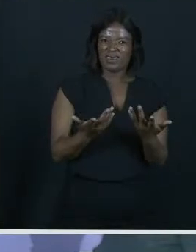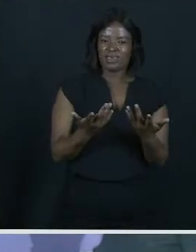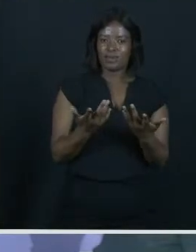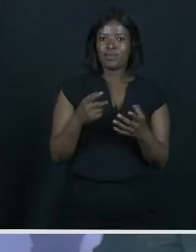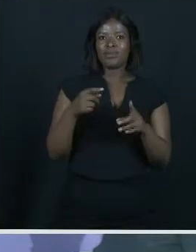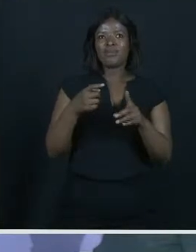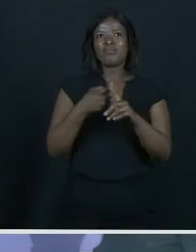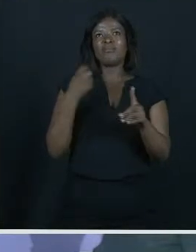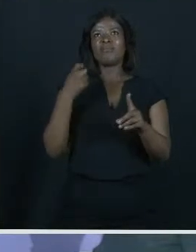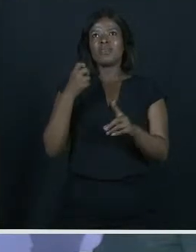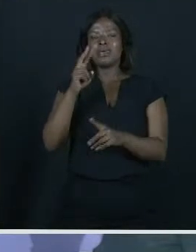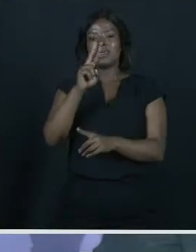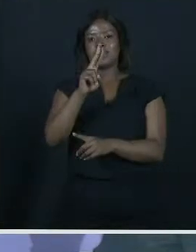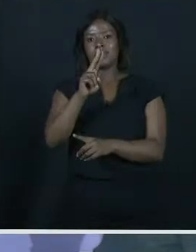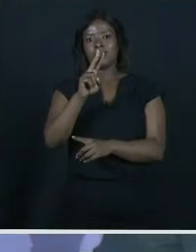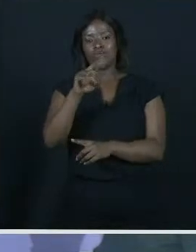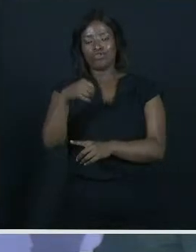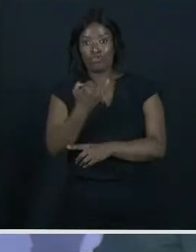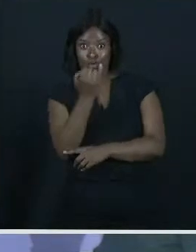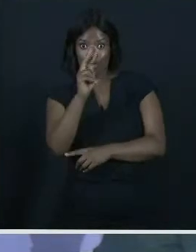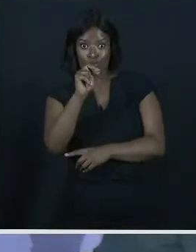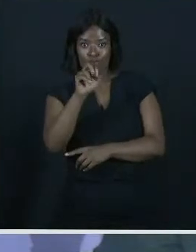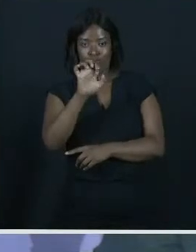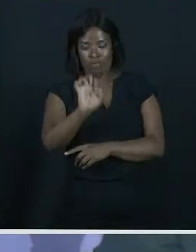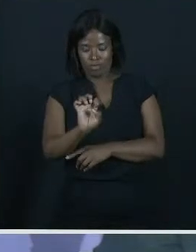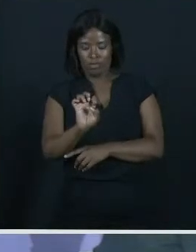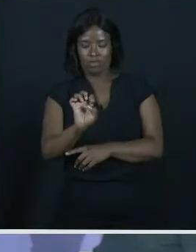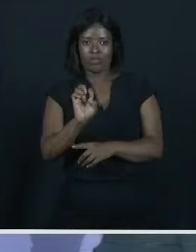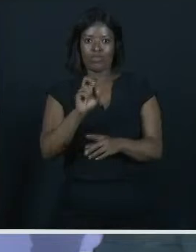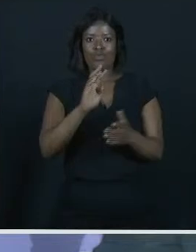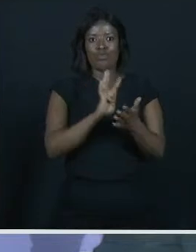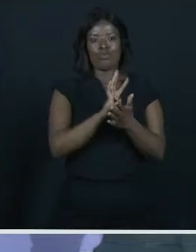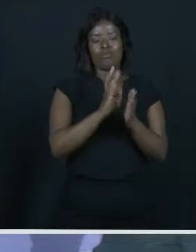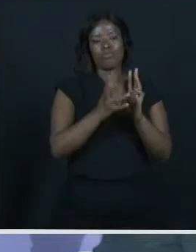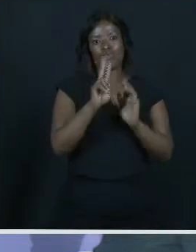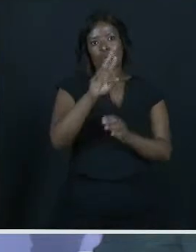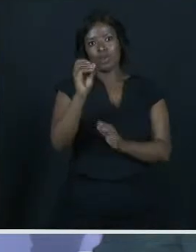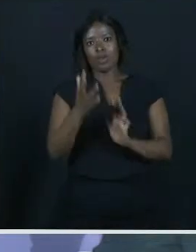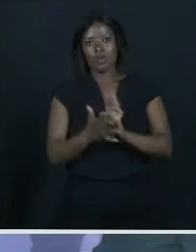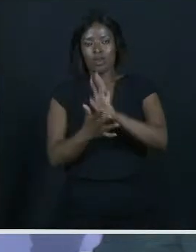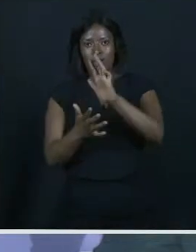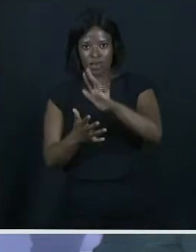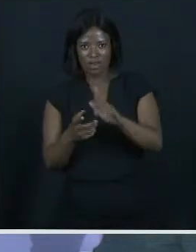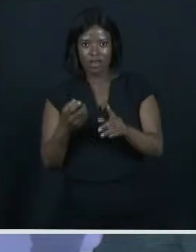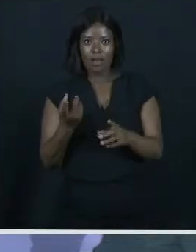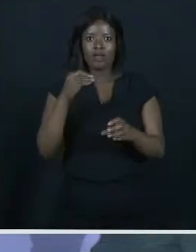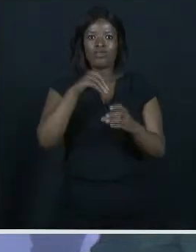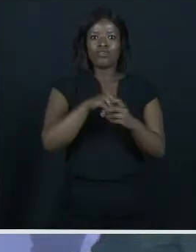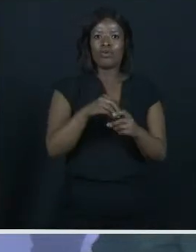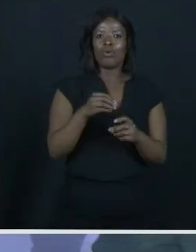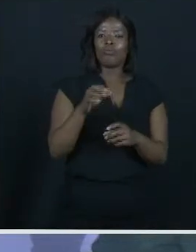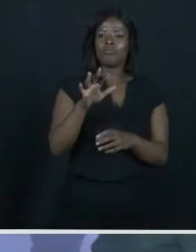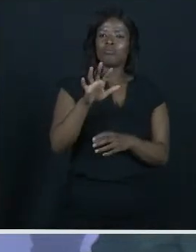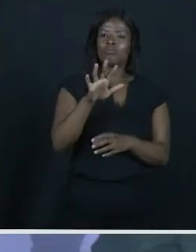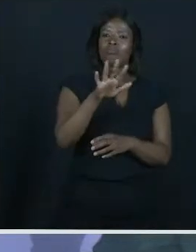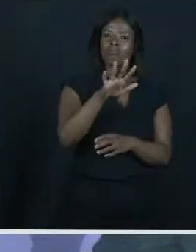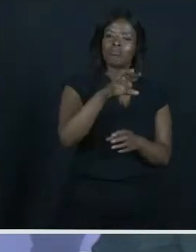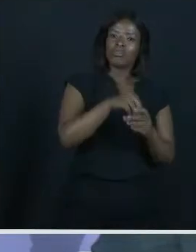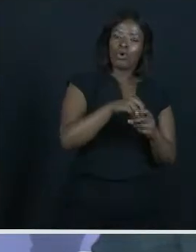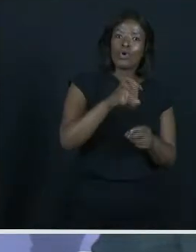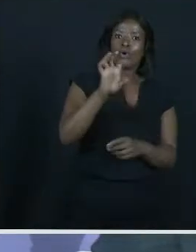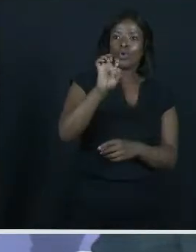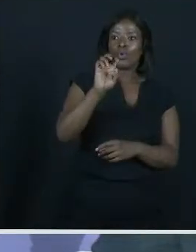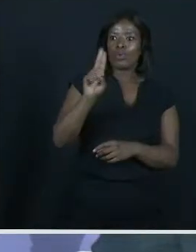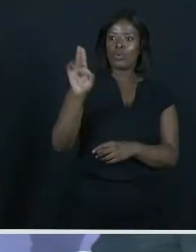2019. I'm not going to go further other than to say that she joined the European Commission in 1995 in the